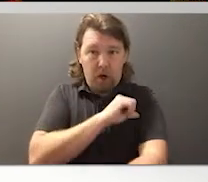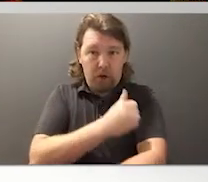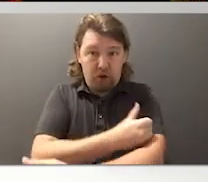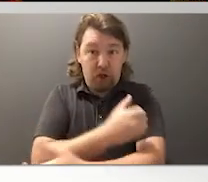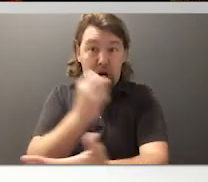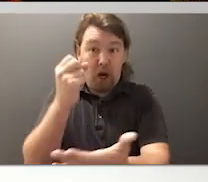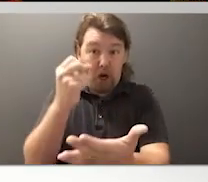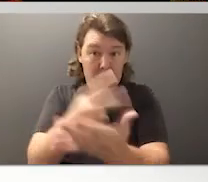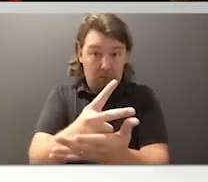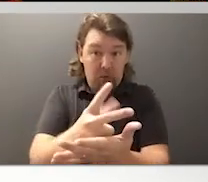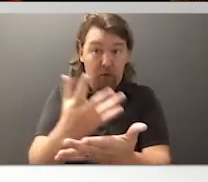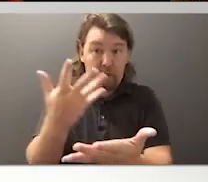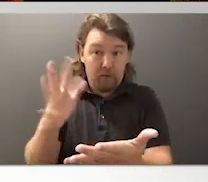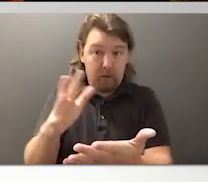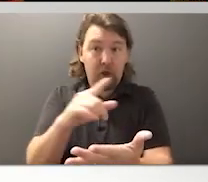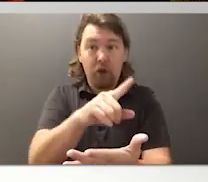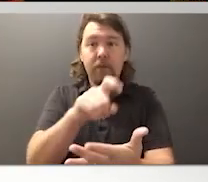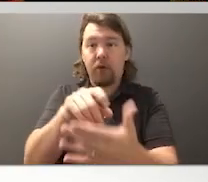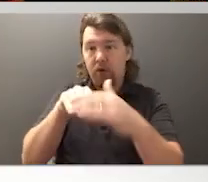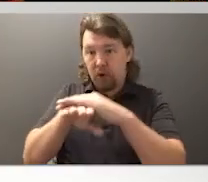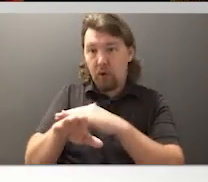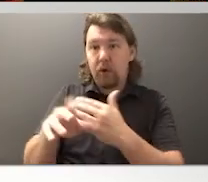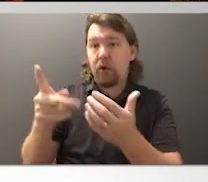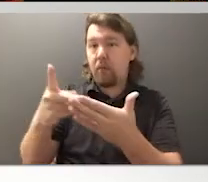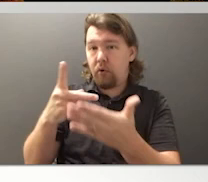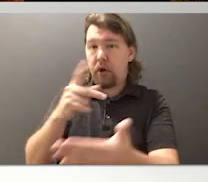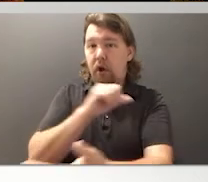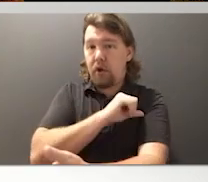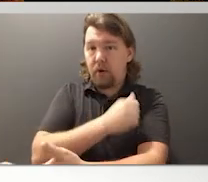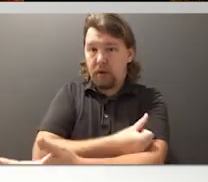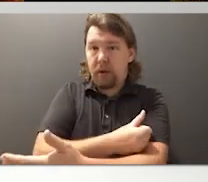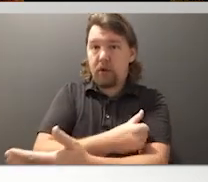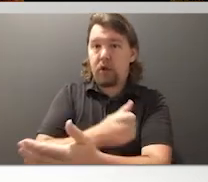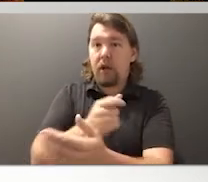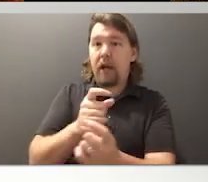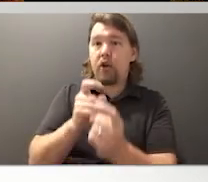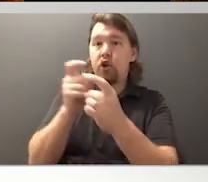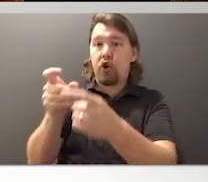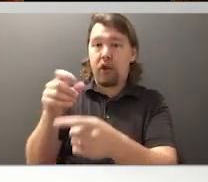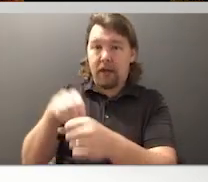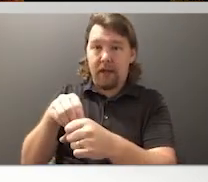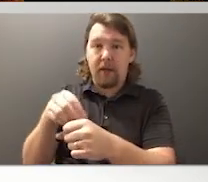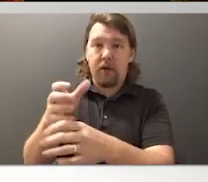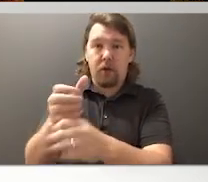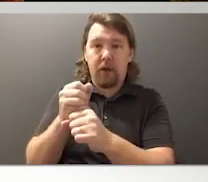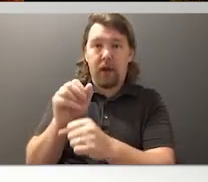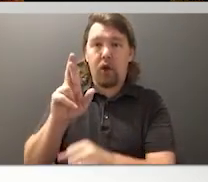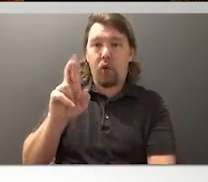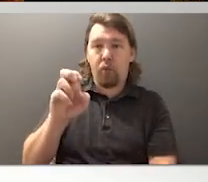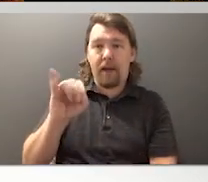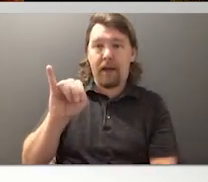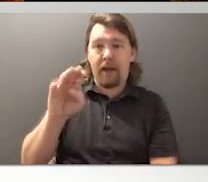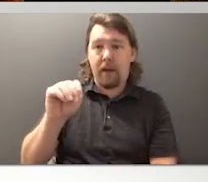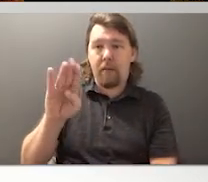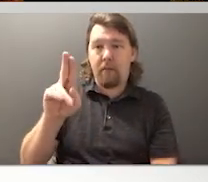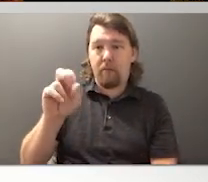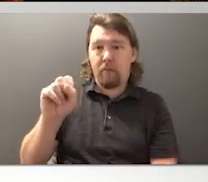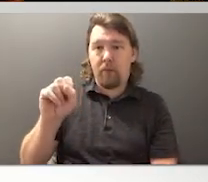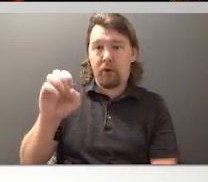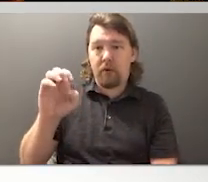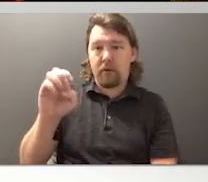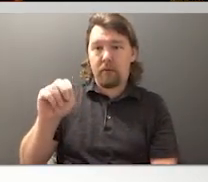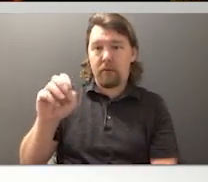you this, because whenever you get a pre-authorization approved, you're supposed to then go into the pre-authorization and turn that into a